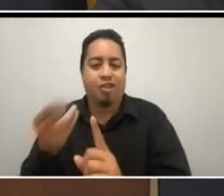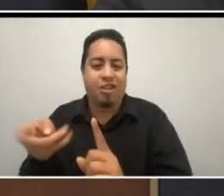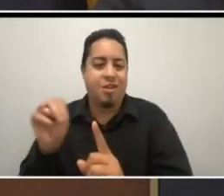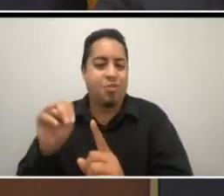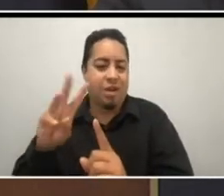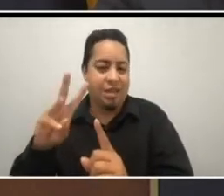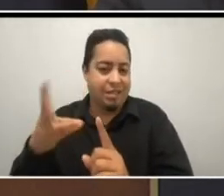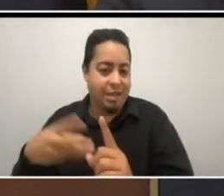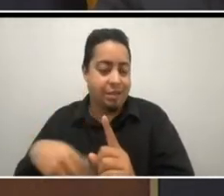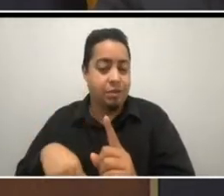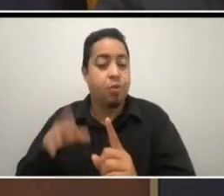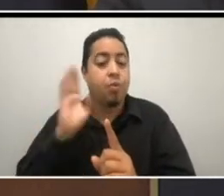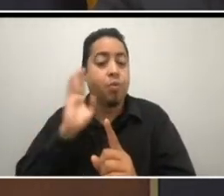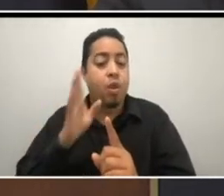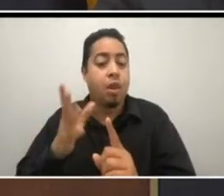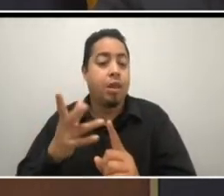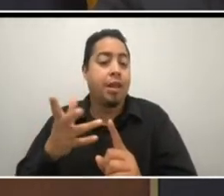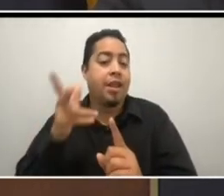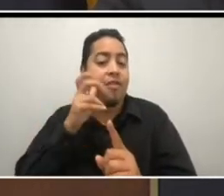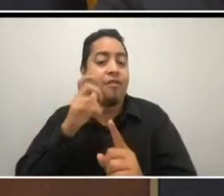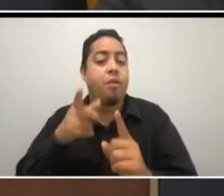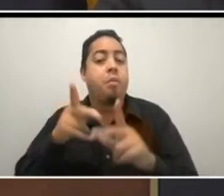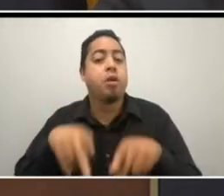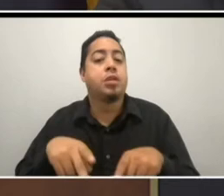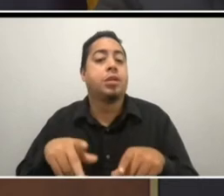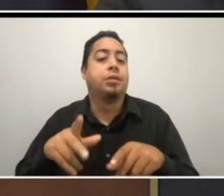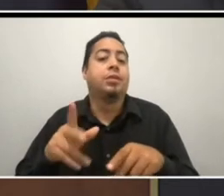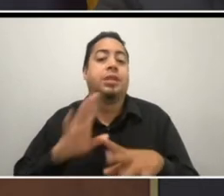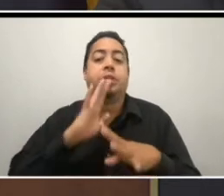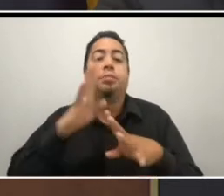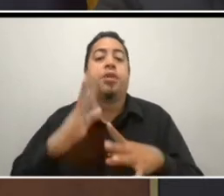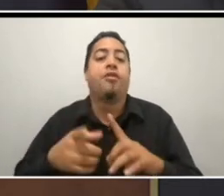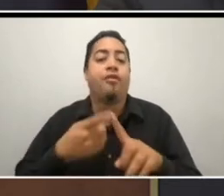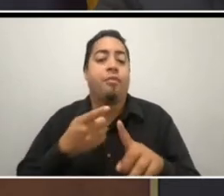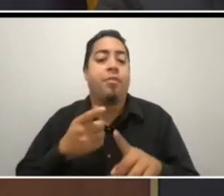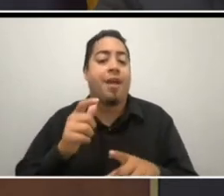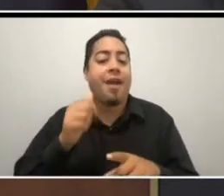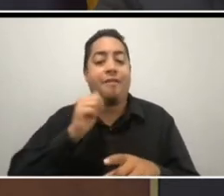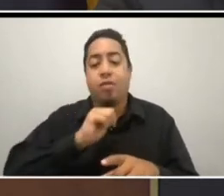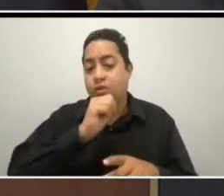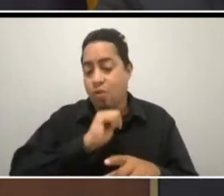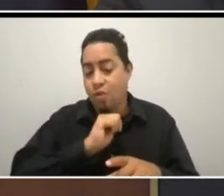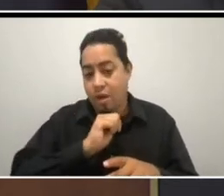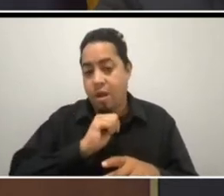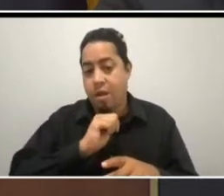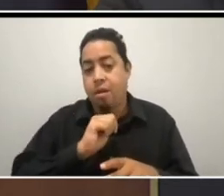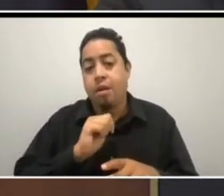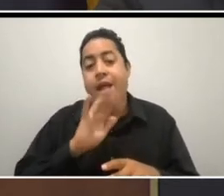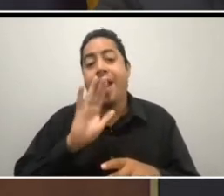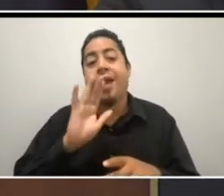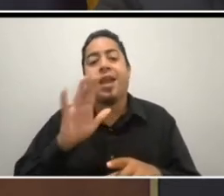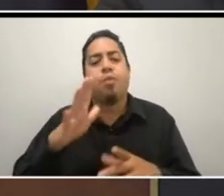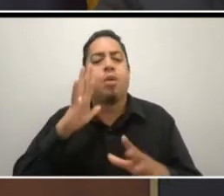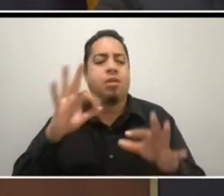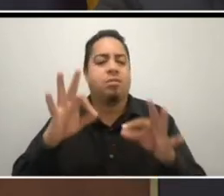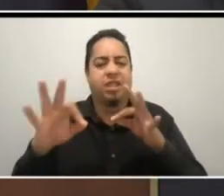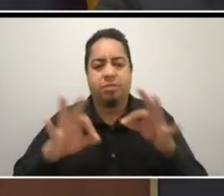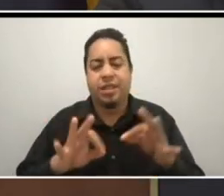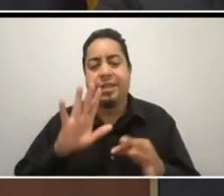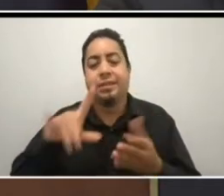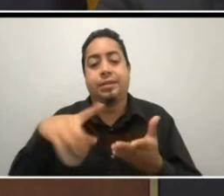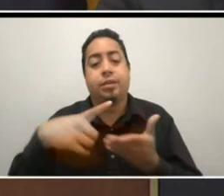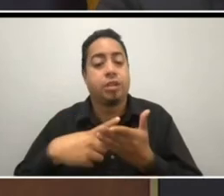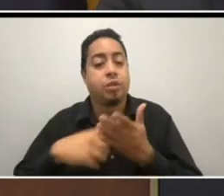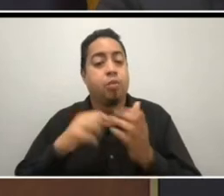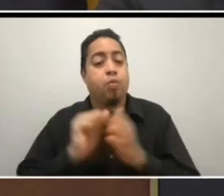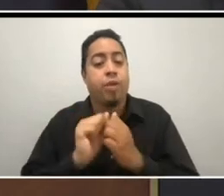Arizona House of Representatives. He will tell us about his conversations with the President, with Rudy Giuliani and John Eastman, and what the